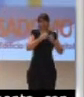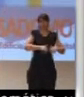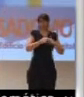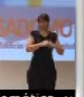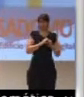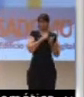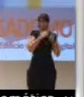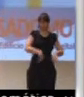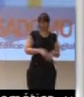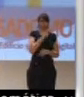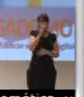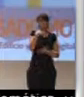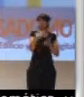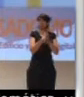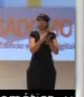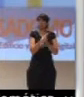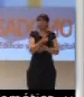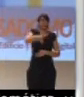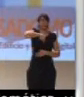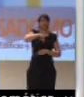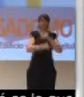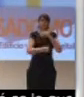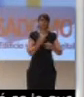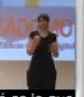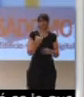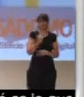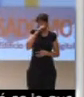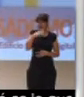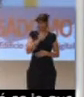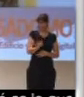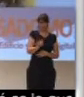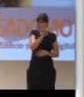connection to a domotic home. So I give you the floor.